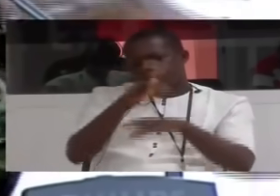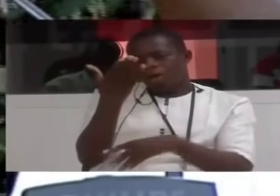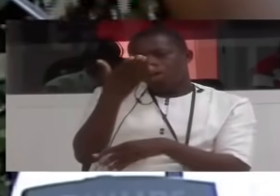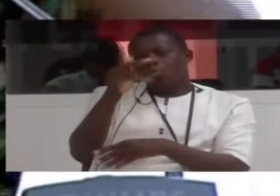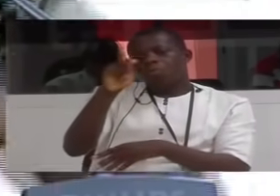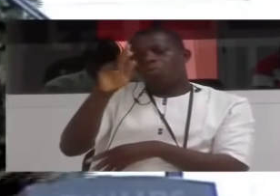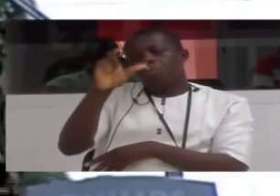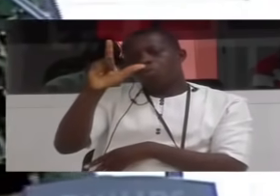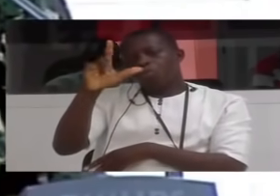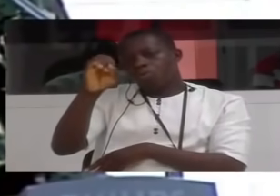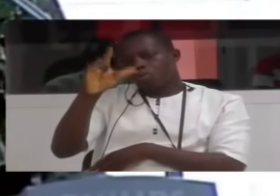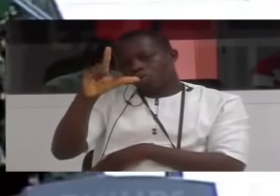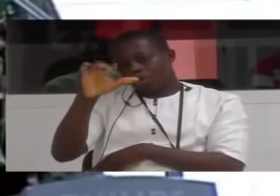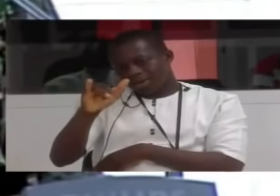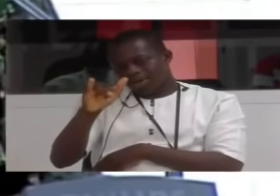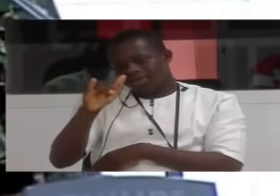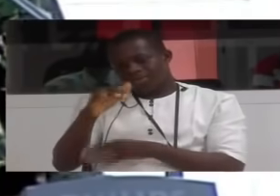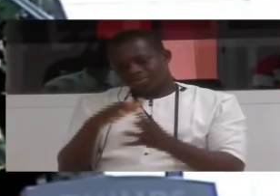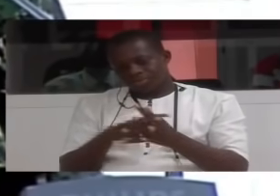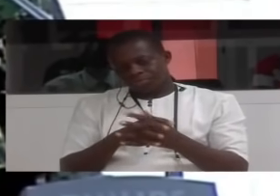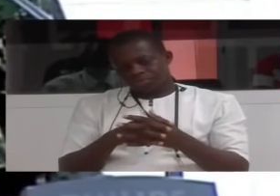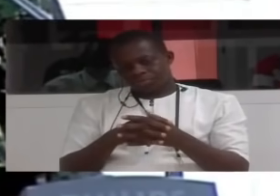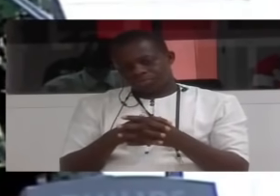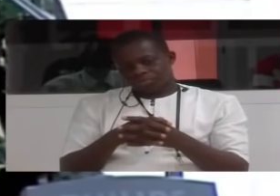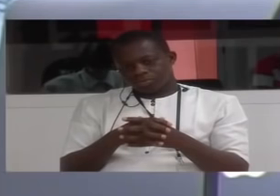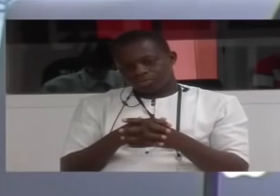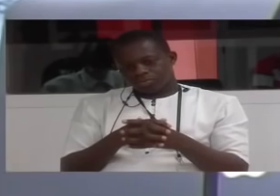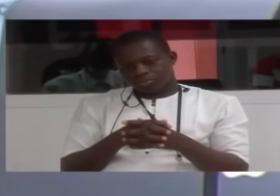pour mu yobugo kololi. Sambu